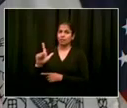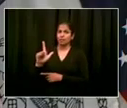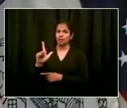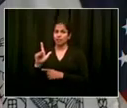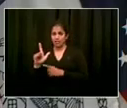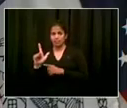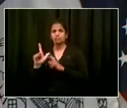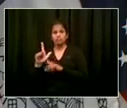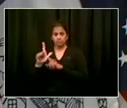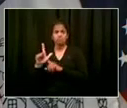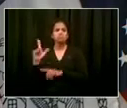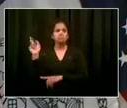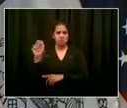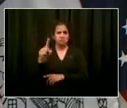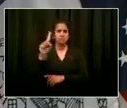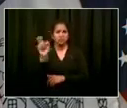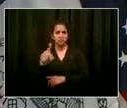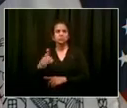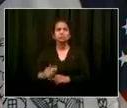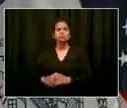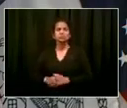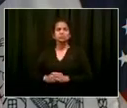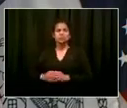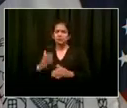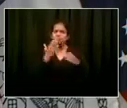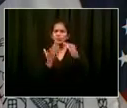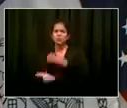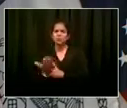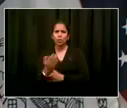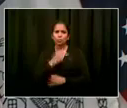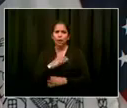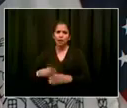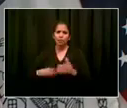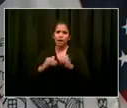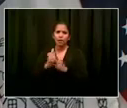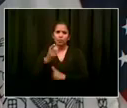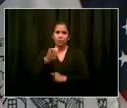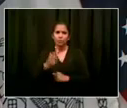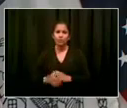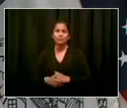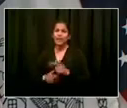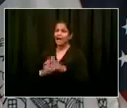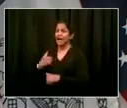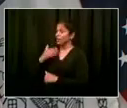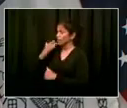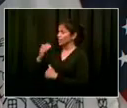Morning, Mr. Mayor. How you doing? Good, Michael. How you been? I'm okay.